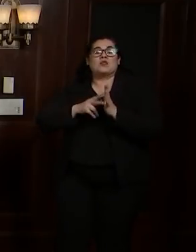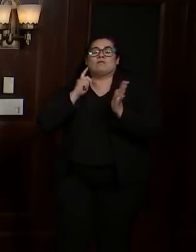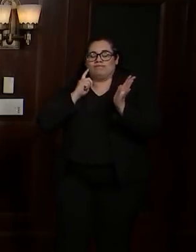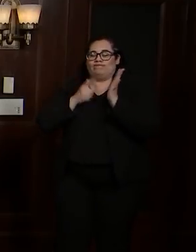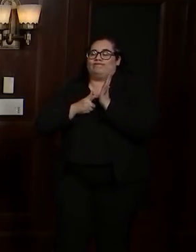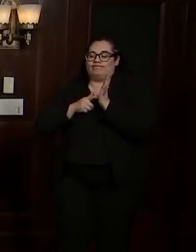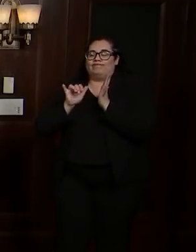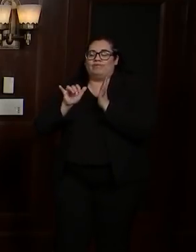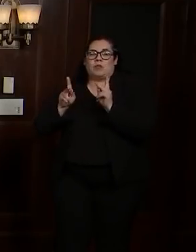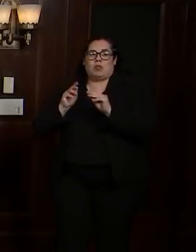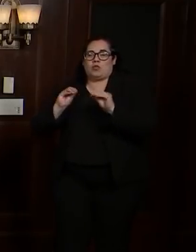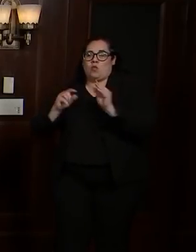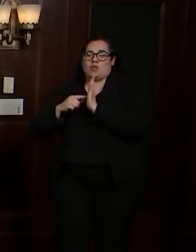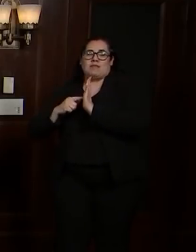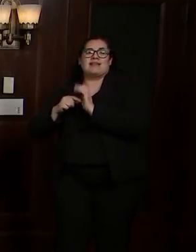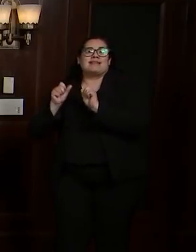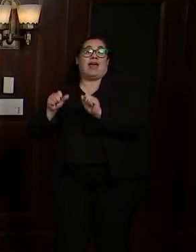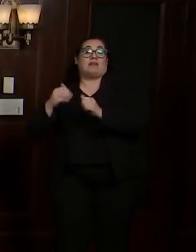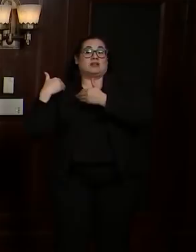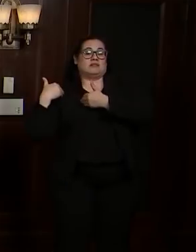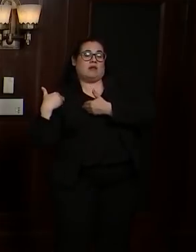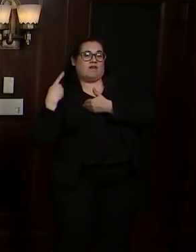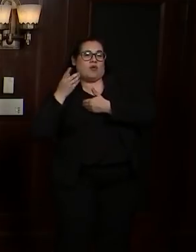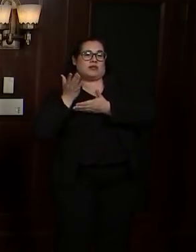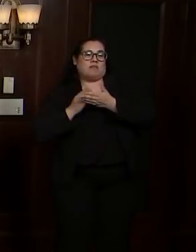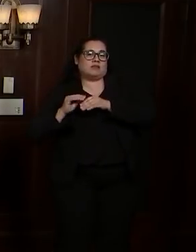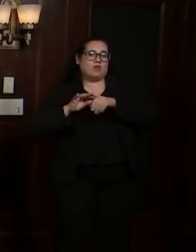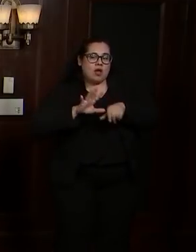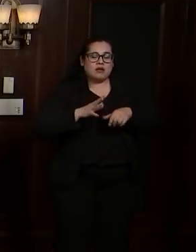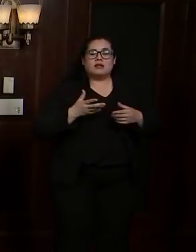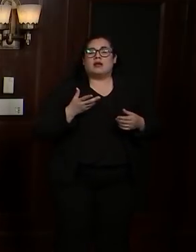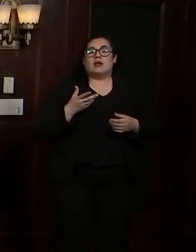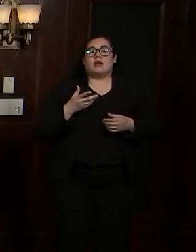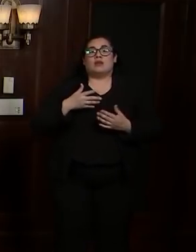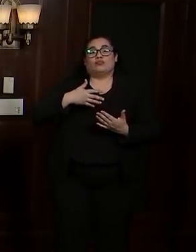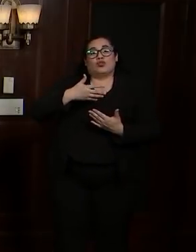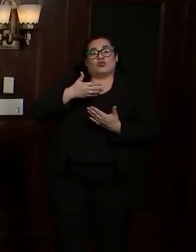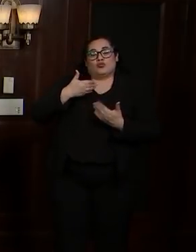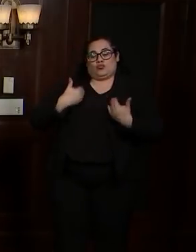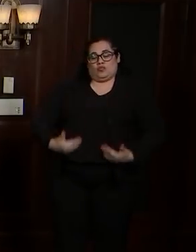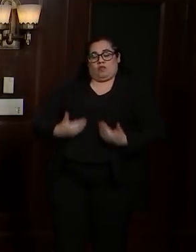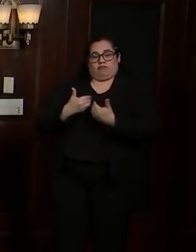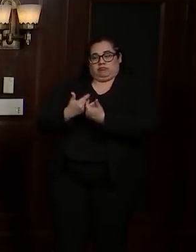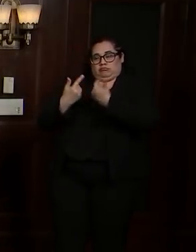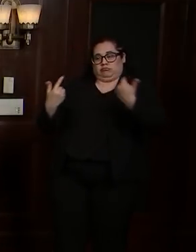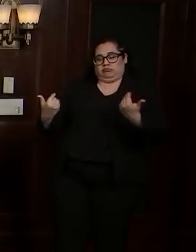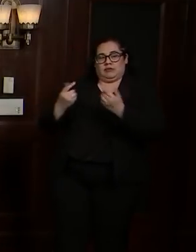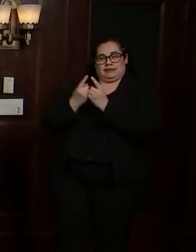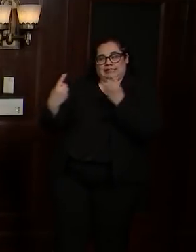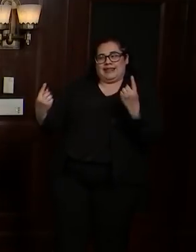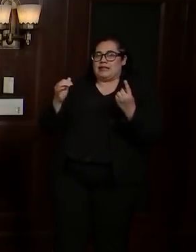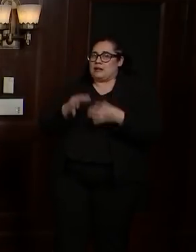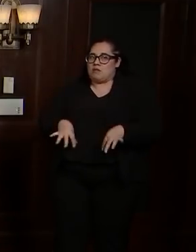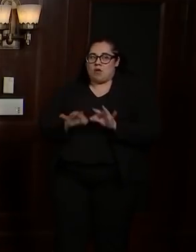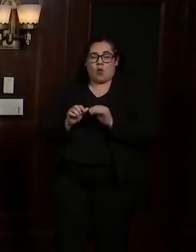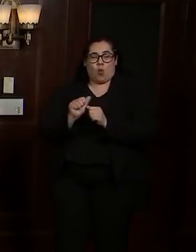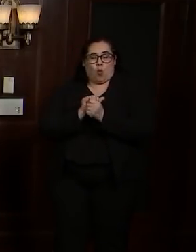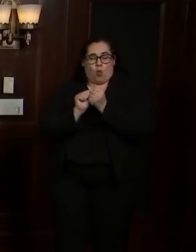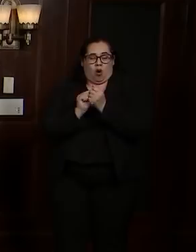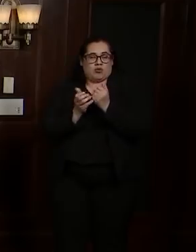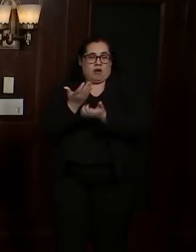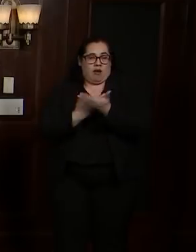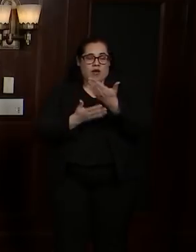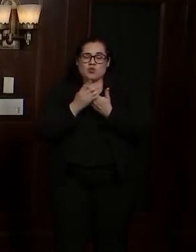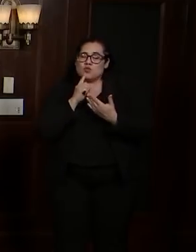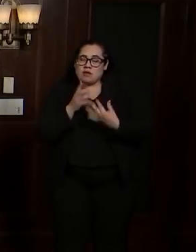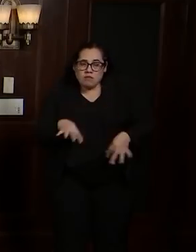asymptomatic people could be responsible for some of the spread. The social distancing is really, really important. The washing your hands is really,